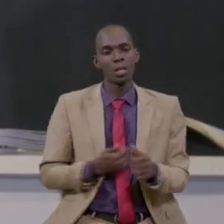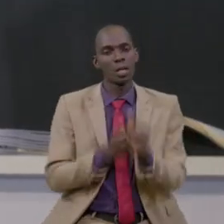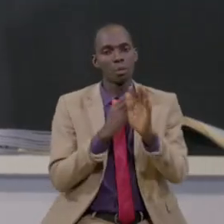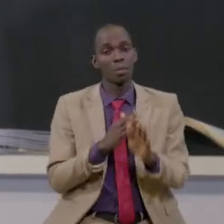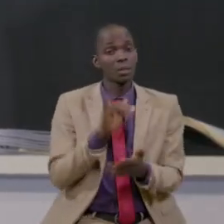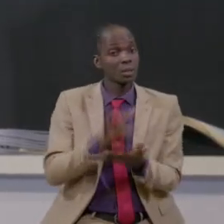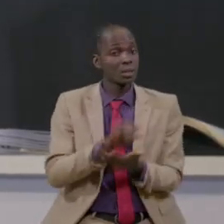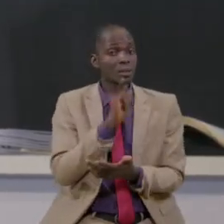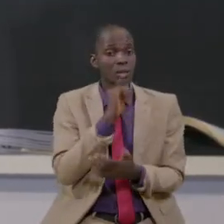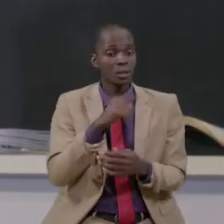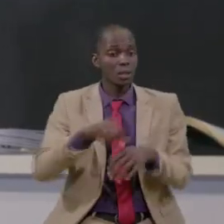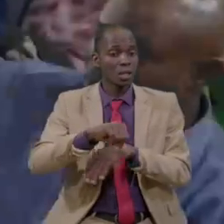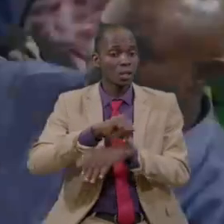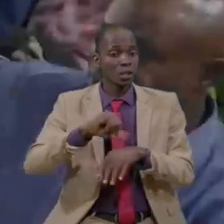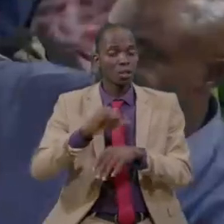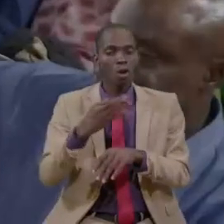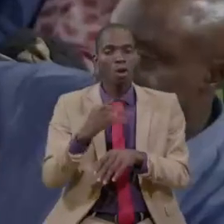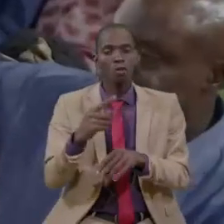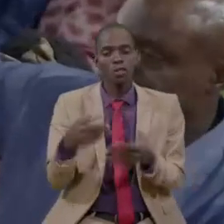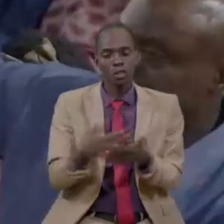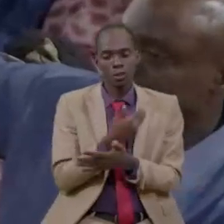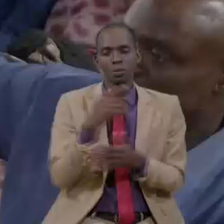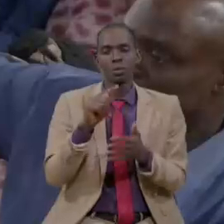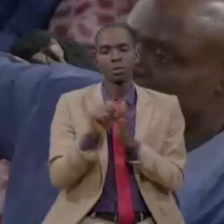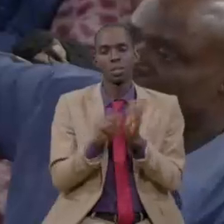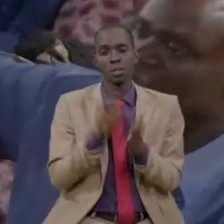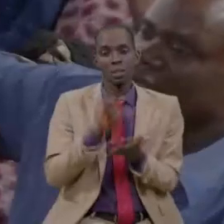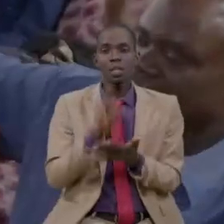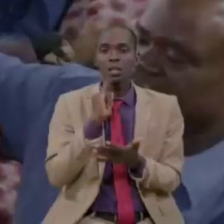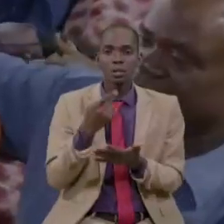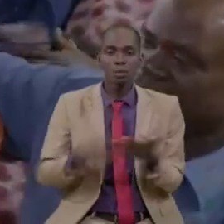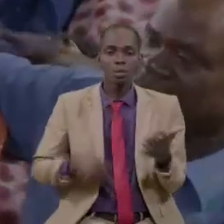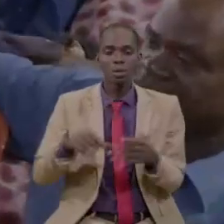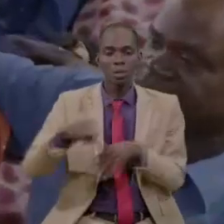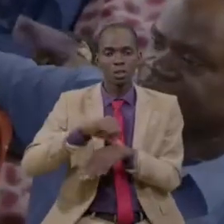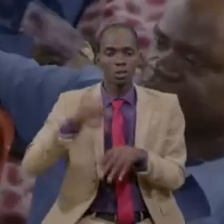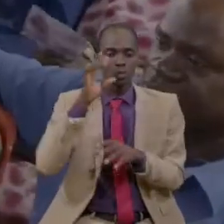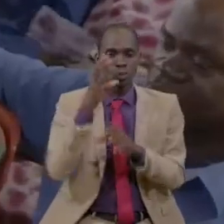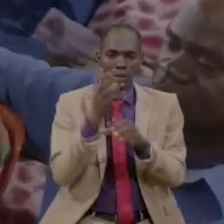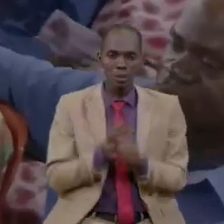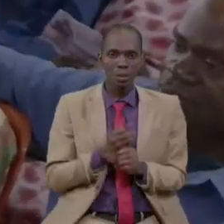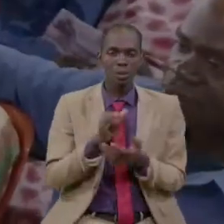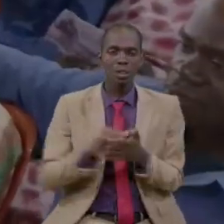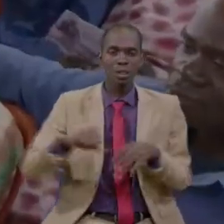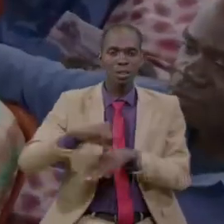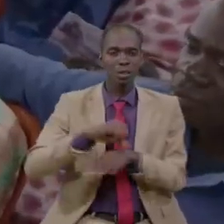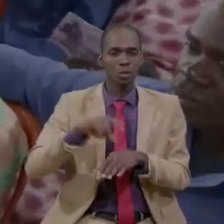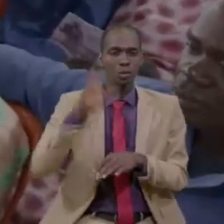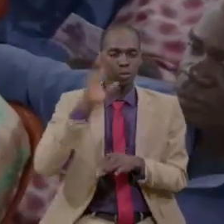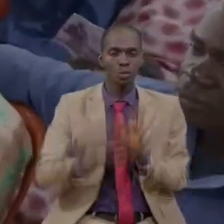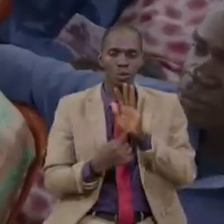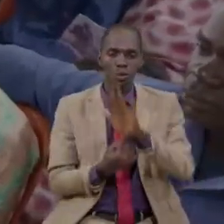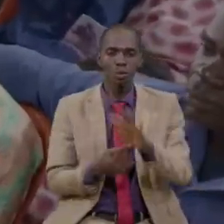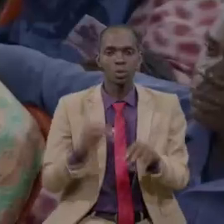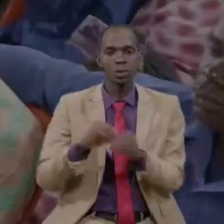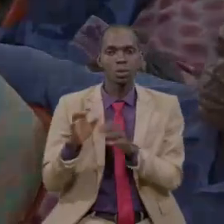That's the anointing we're receiving. That's the anointing we're going to manifest. That's the anointing we carry. And everywhere